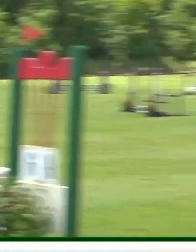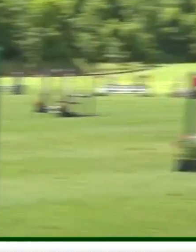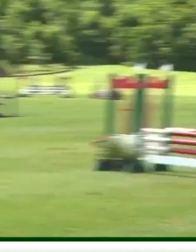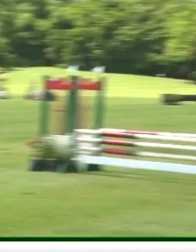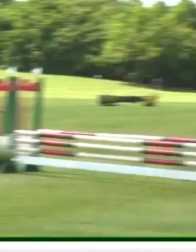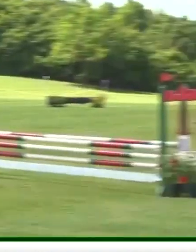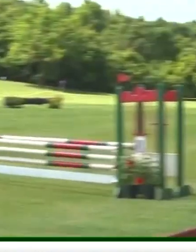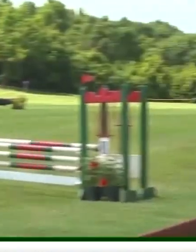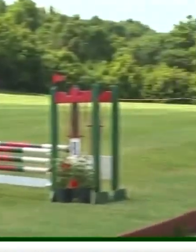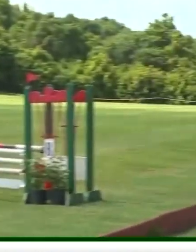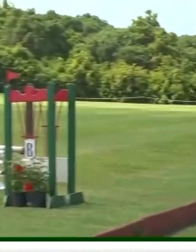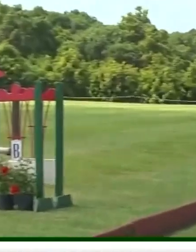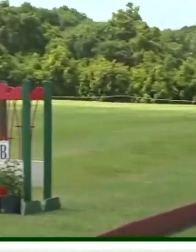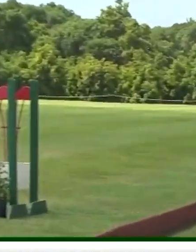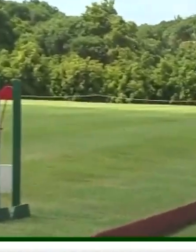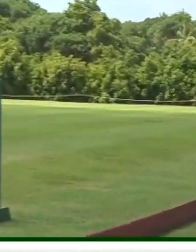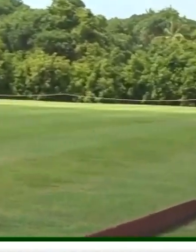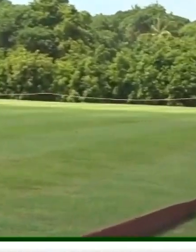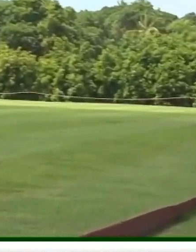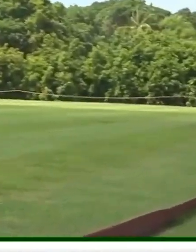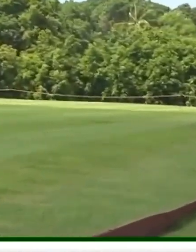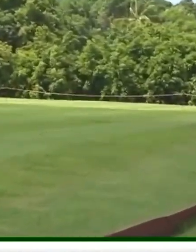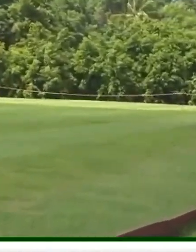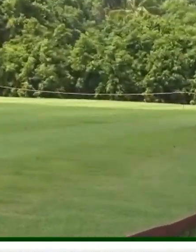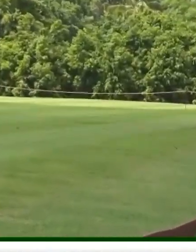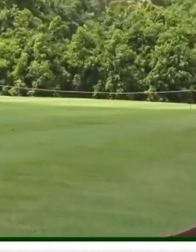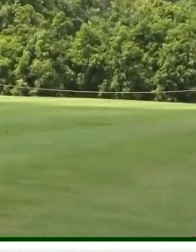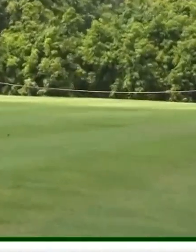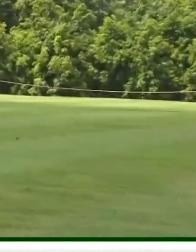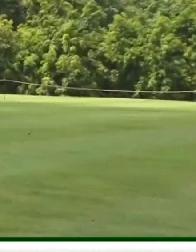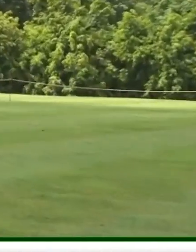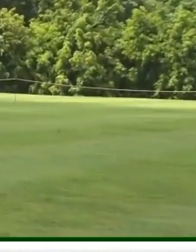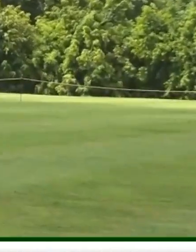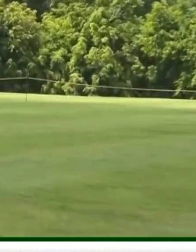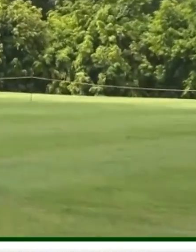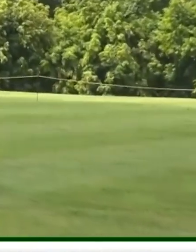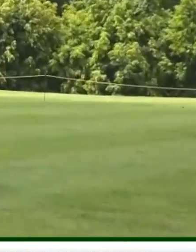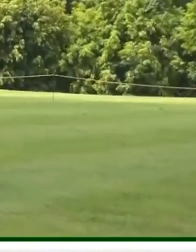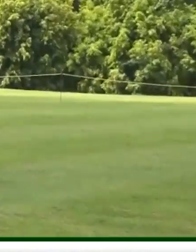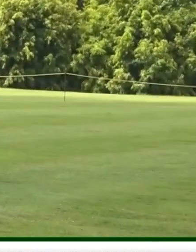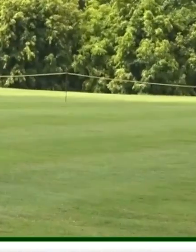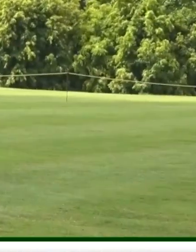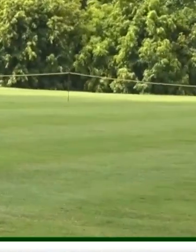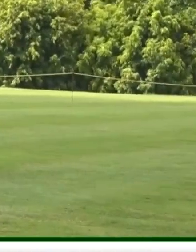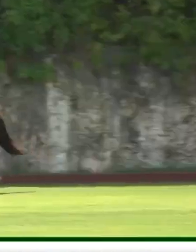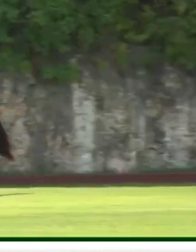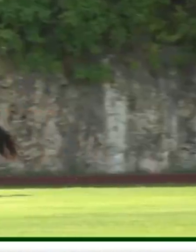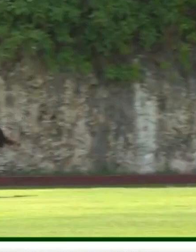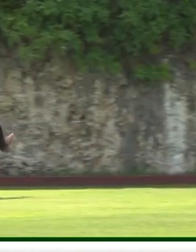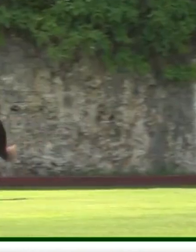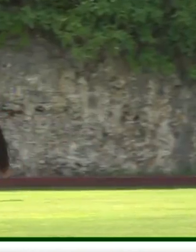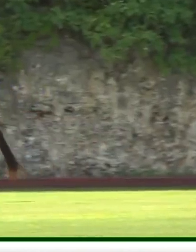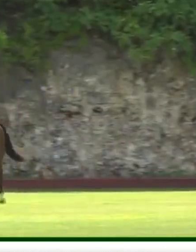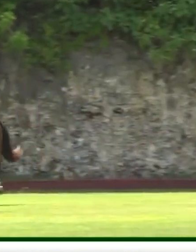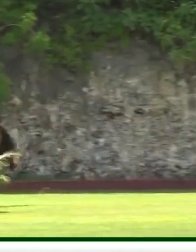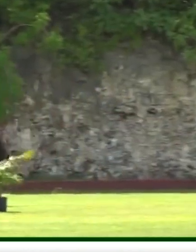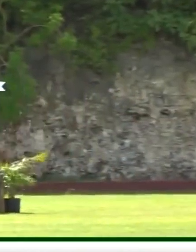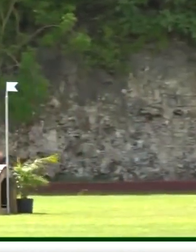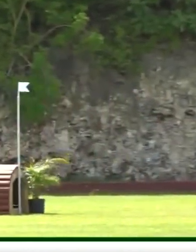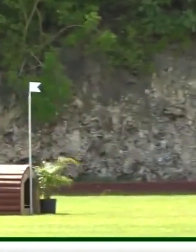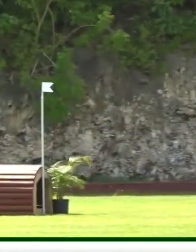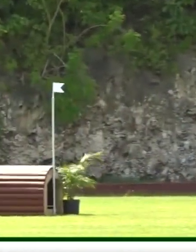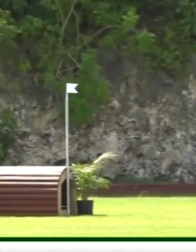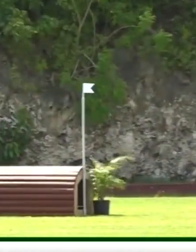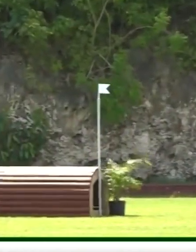test and clear derby round surpassed the 3 other riders and saw her closing with a fantastic score of